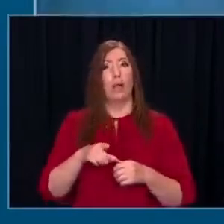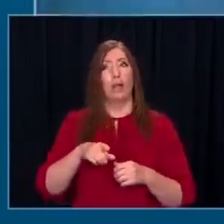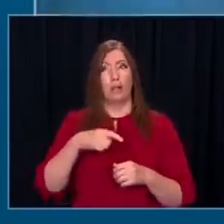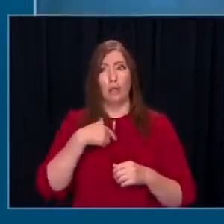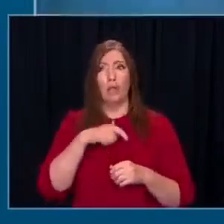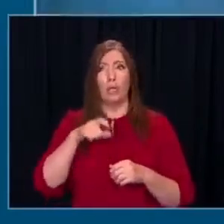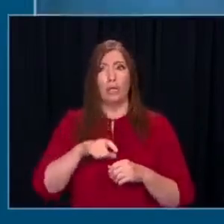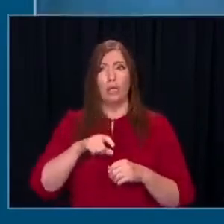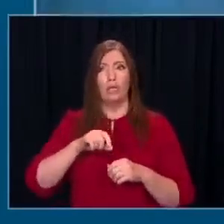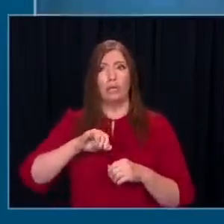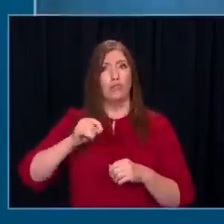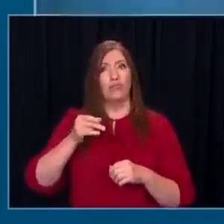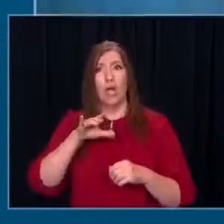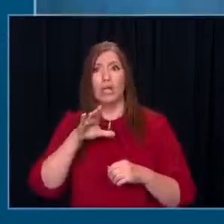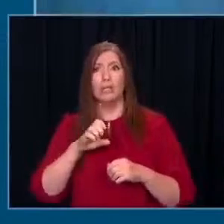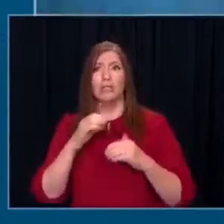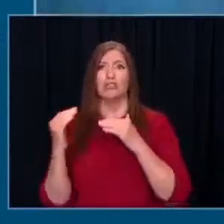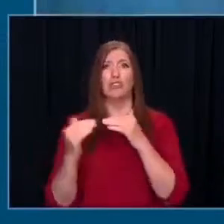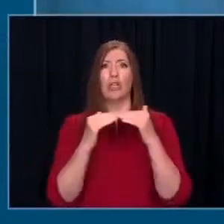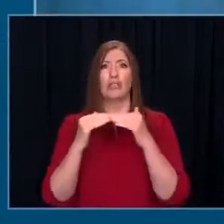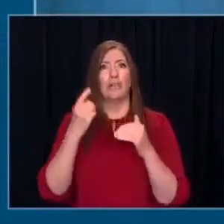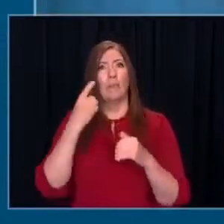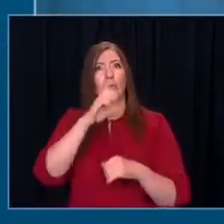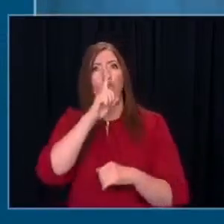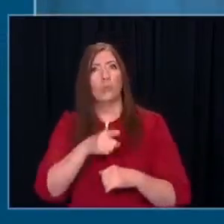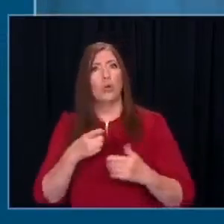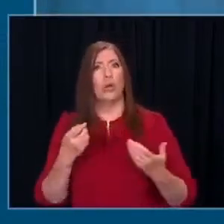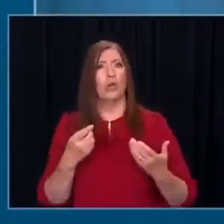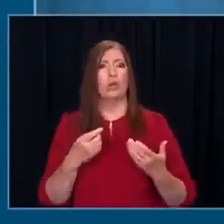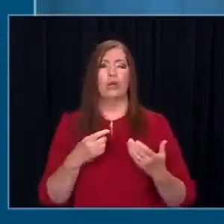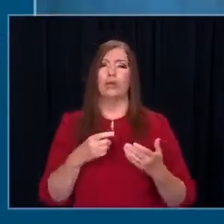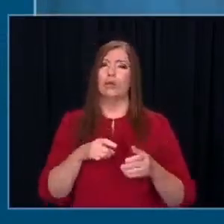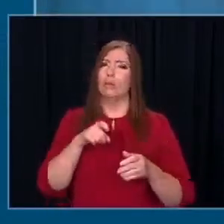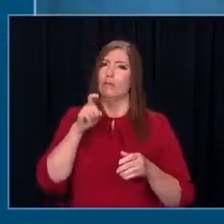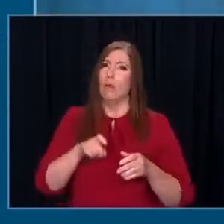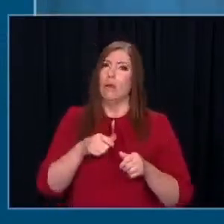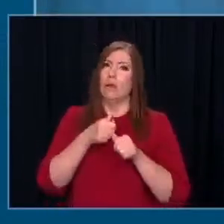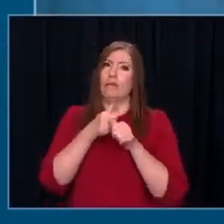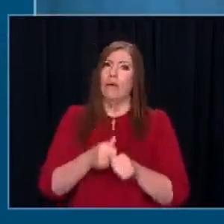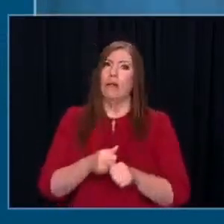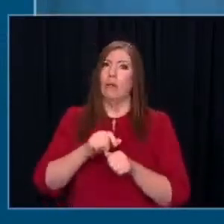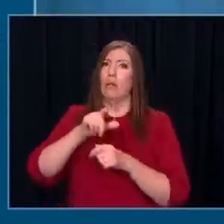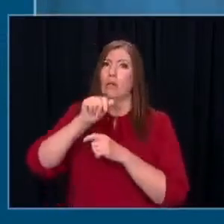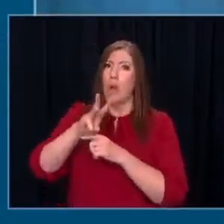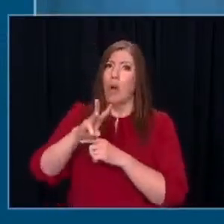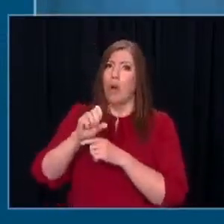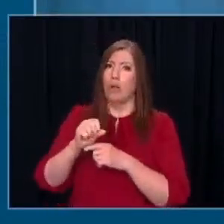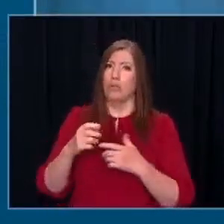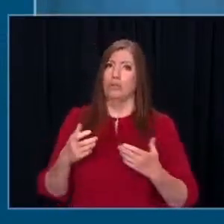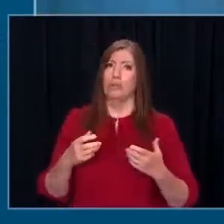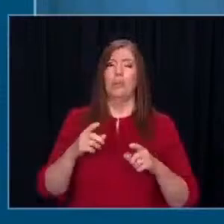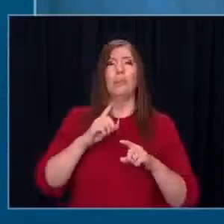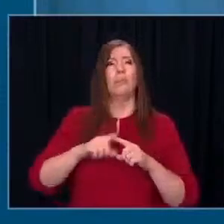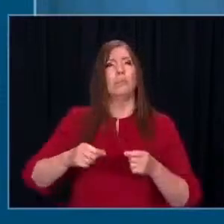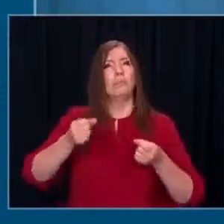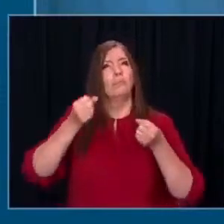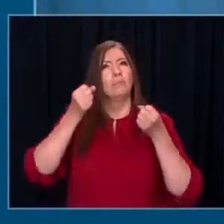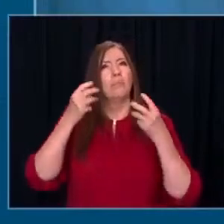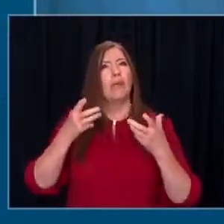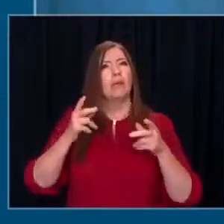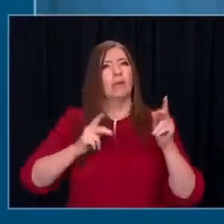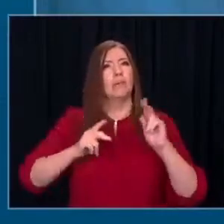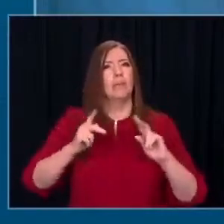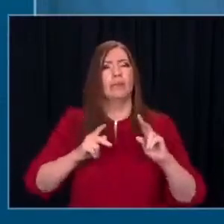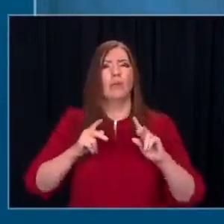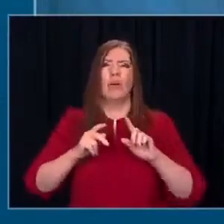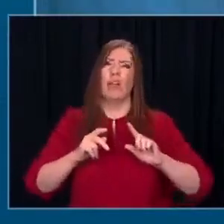for sure. We need to make sure that we follow the rule of law. The thing that a lot of people in the